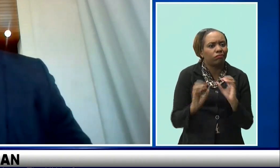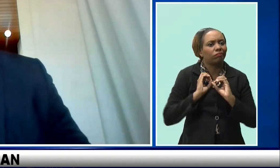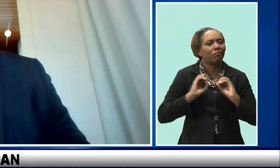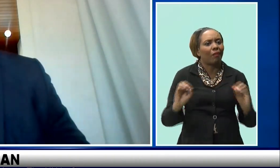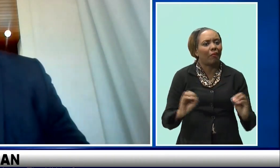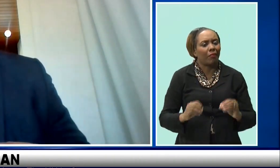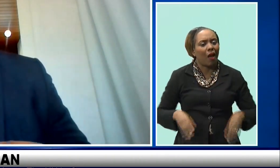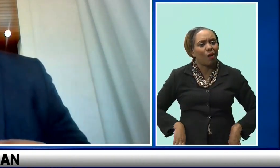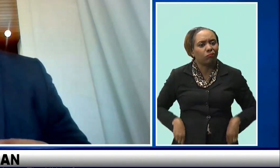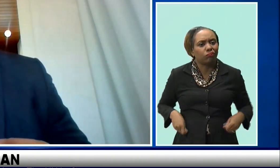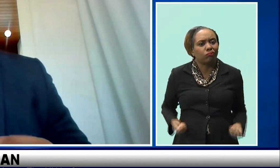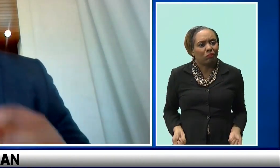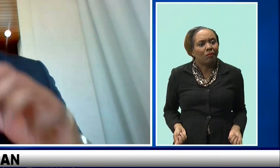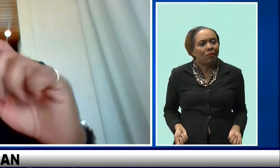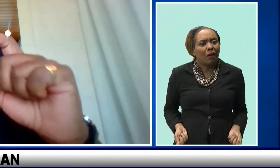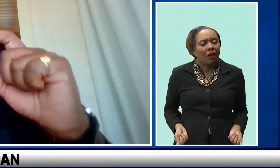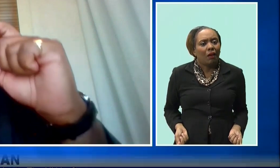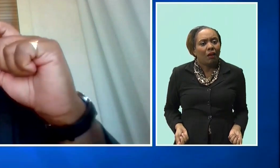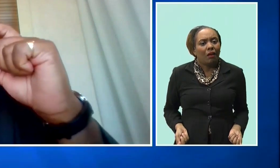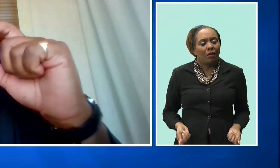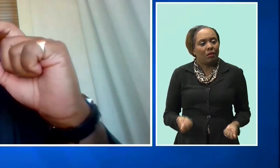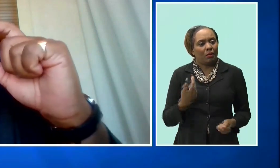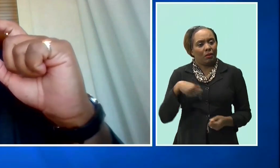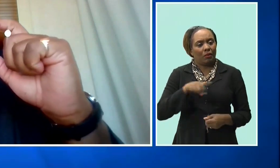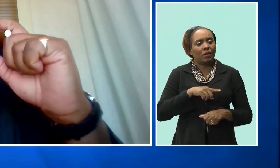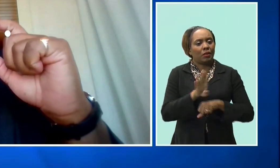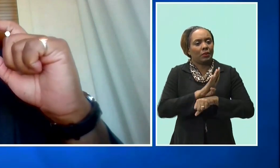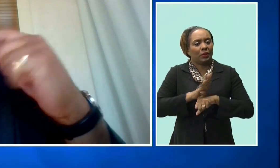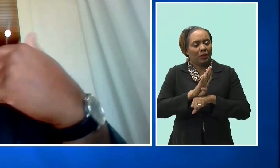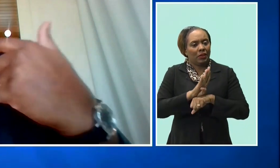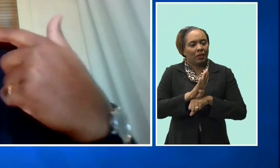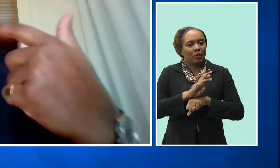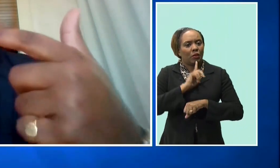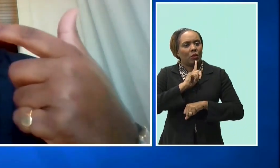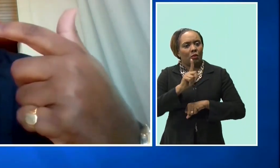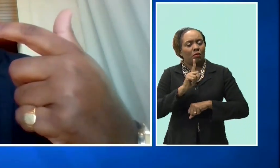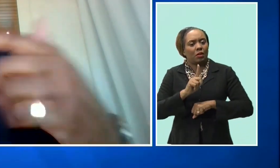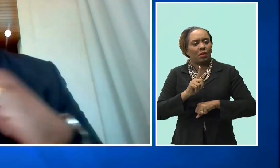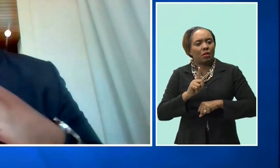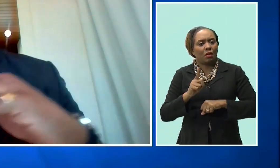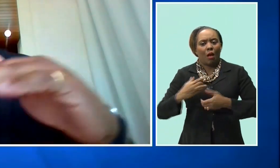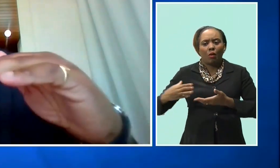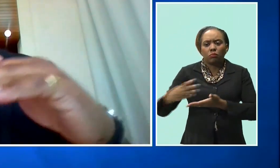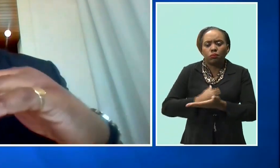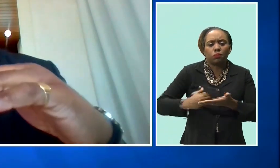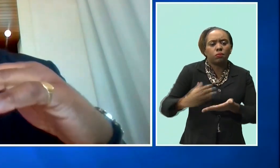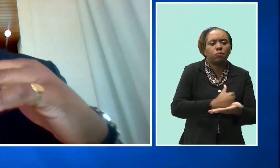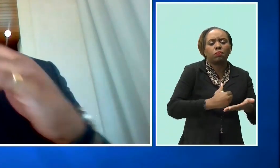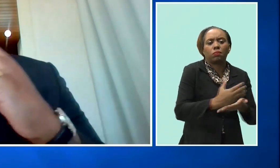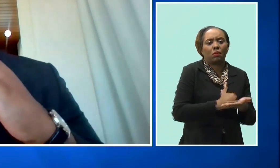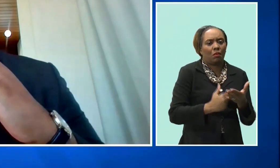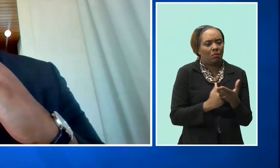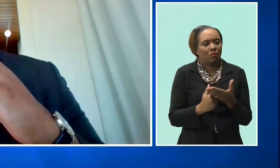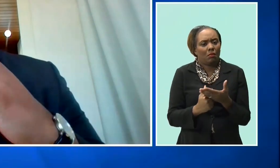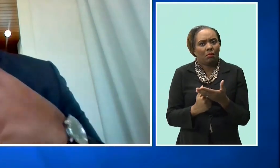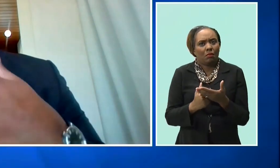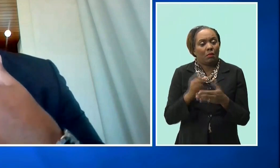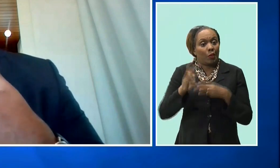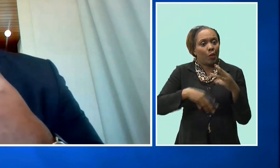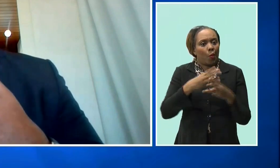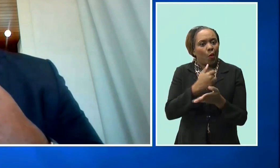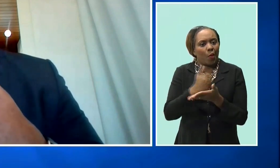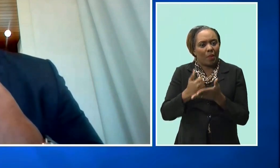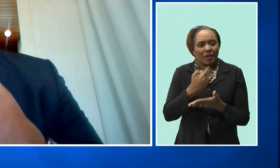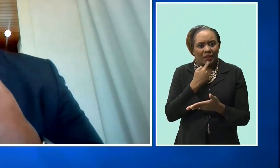because of that. Now, because Barbados is classified as a high-income country by the World Bank, we